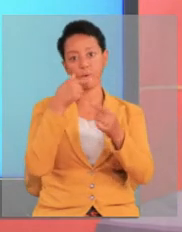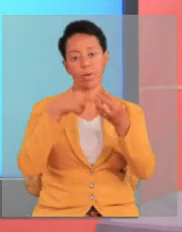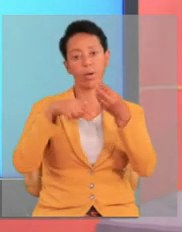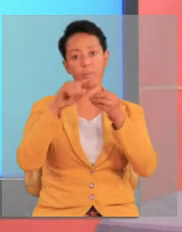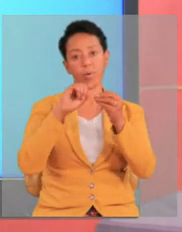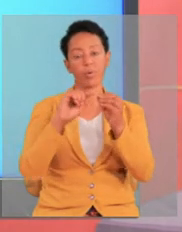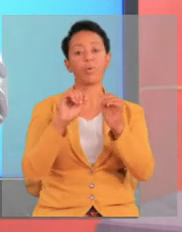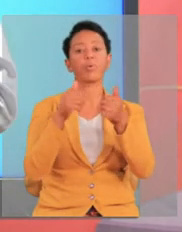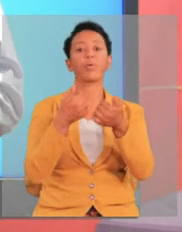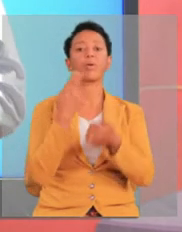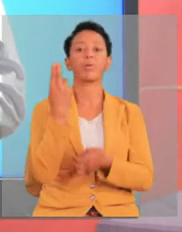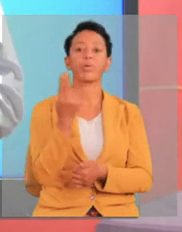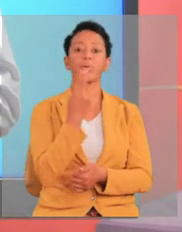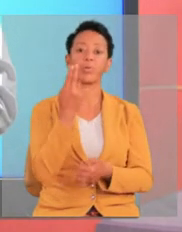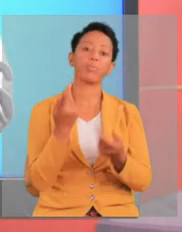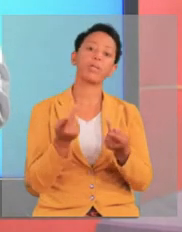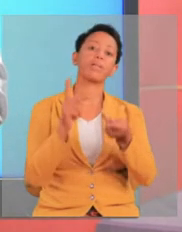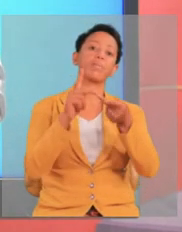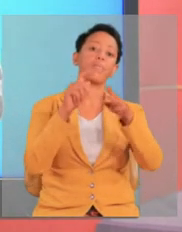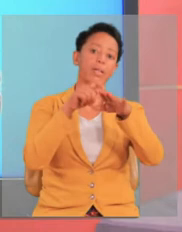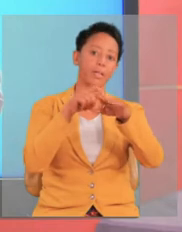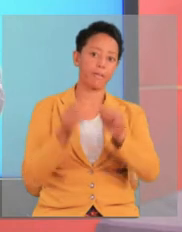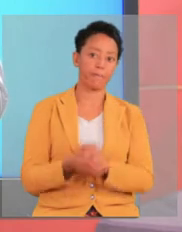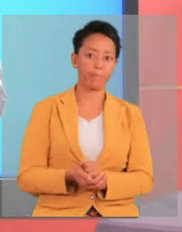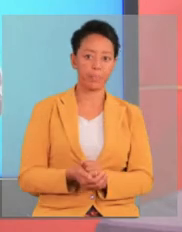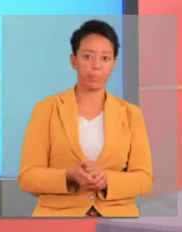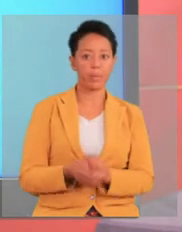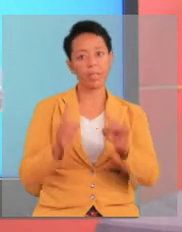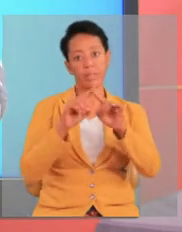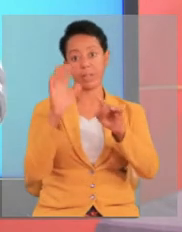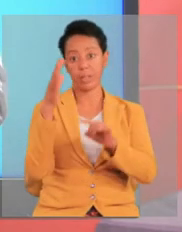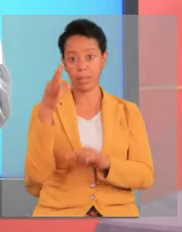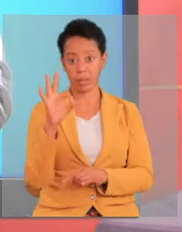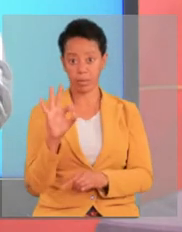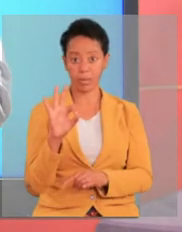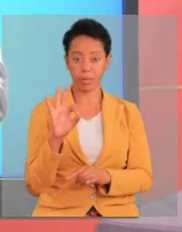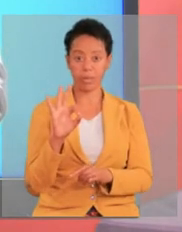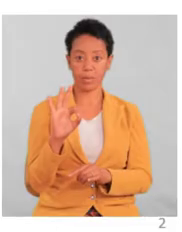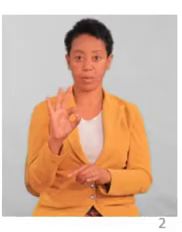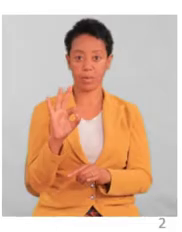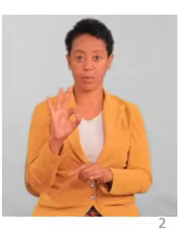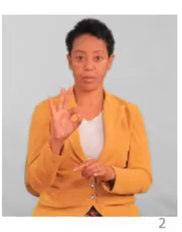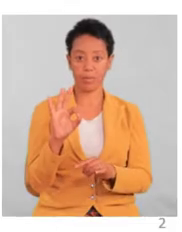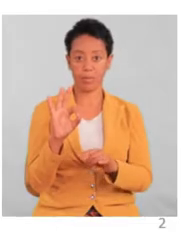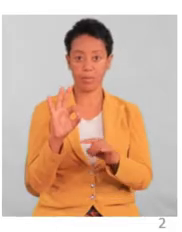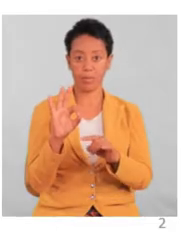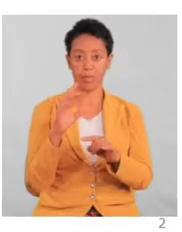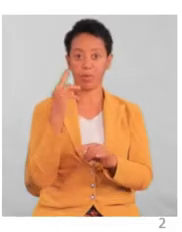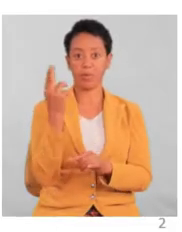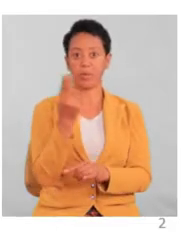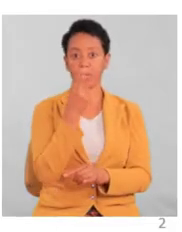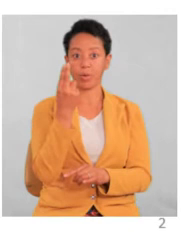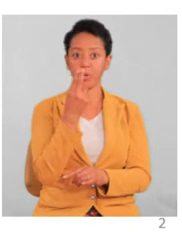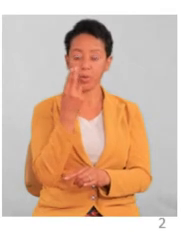use present perfect tense. There are different kinds of texts in order to use